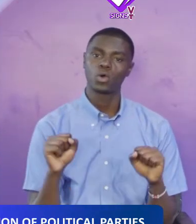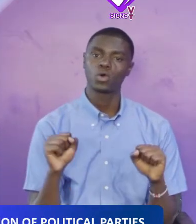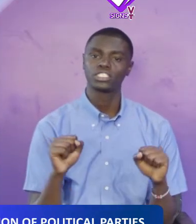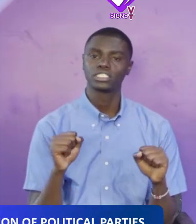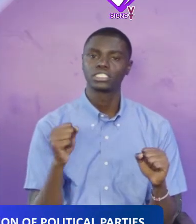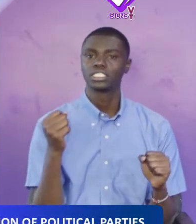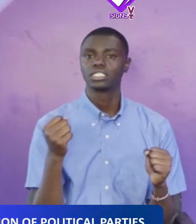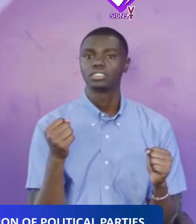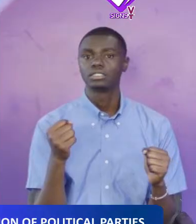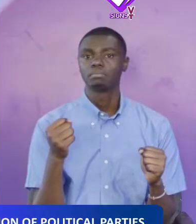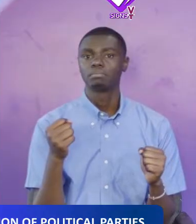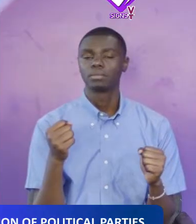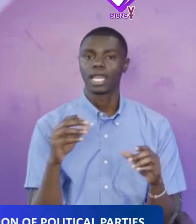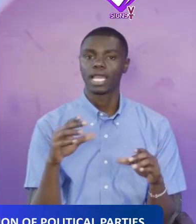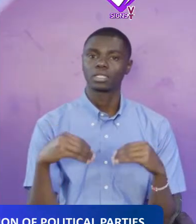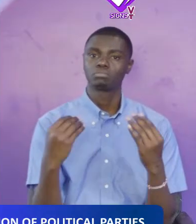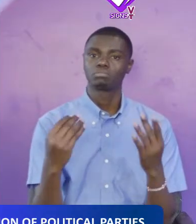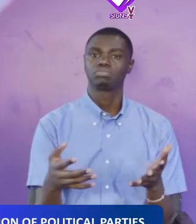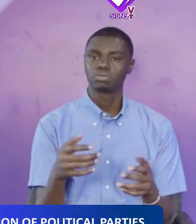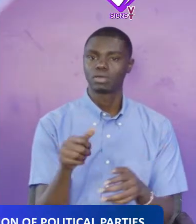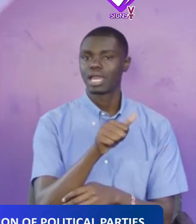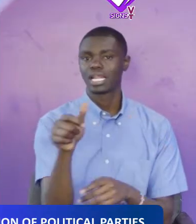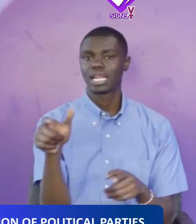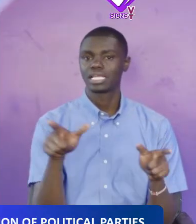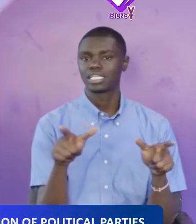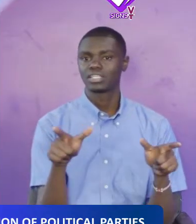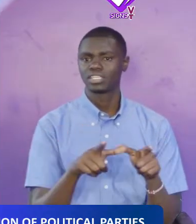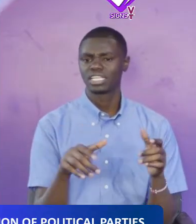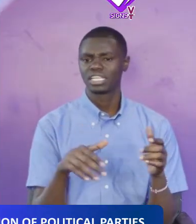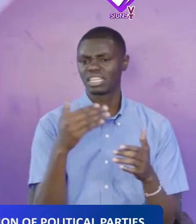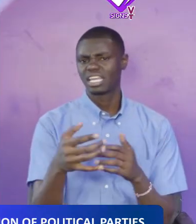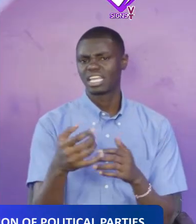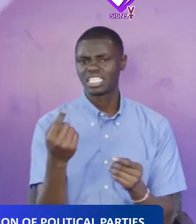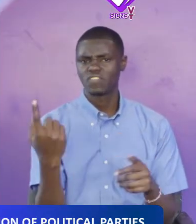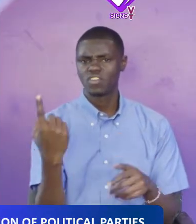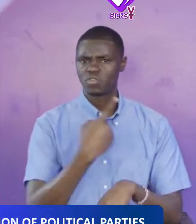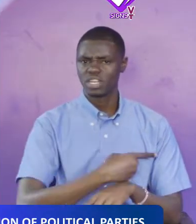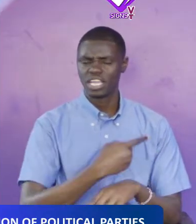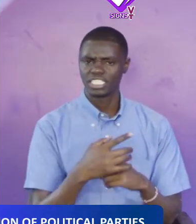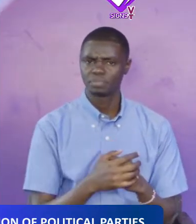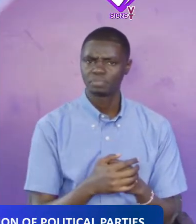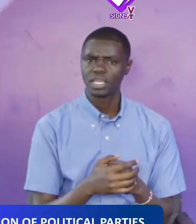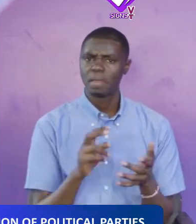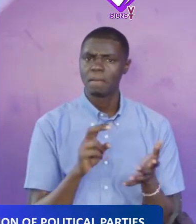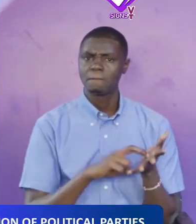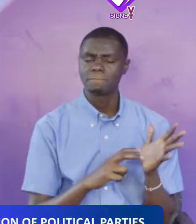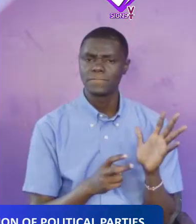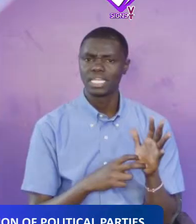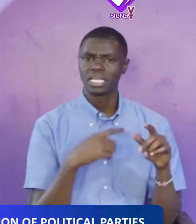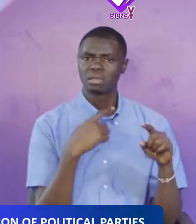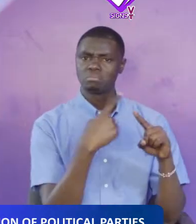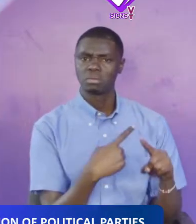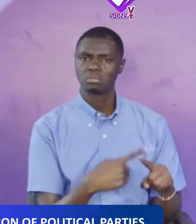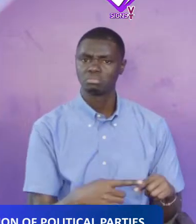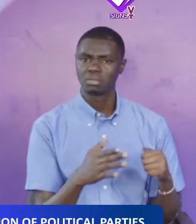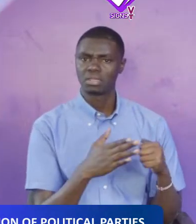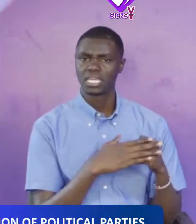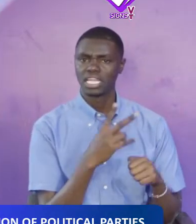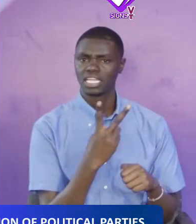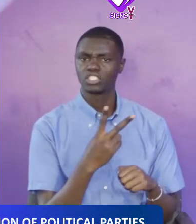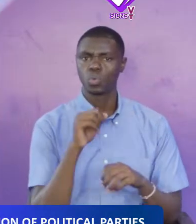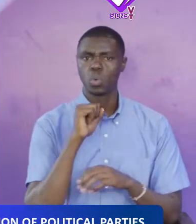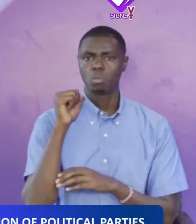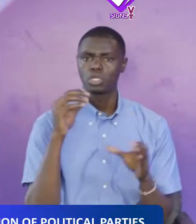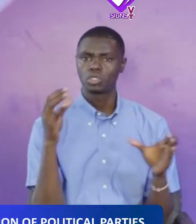be issuing another certificate in the next few days. So meaning... Taking the total to 92. Correct, taking the total to